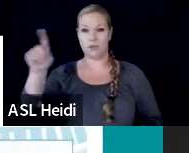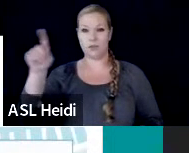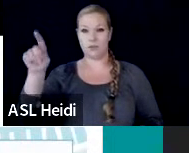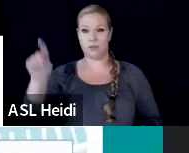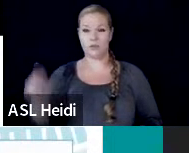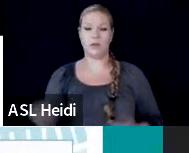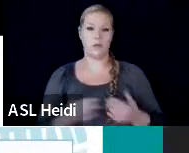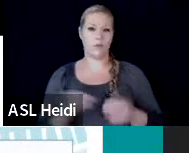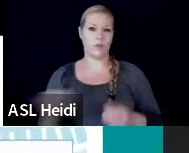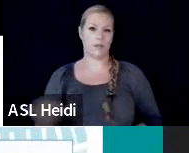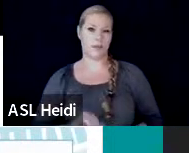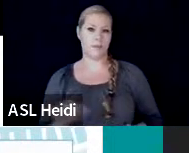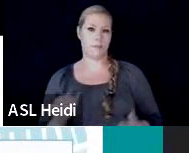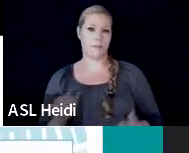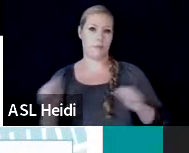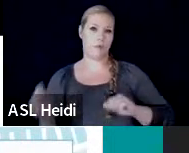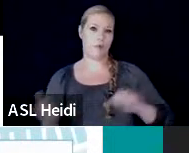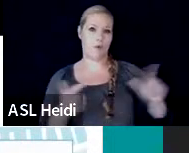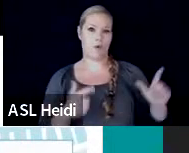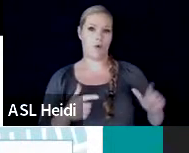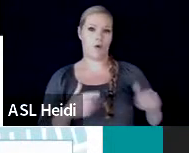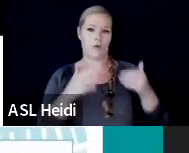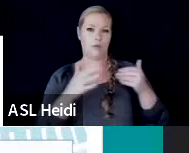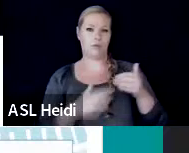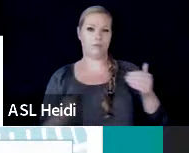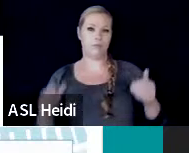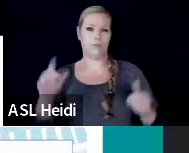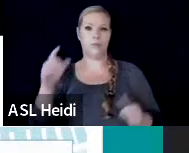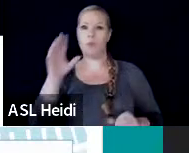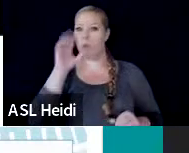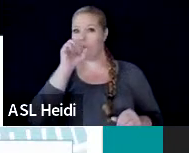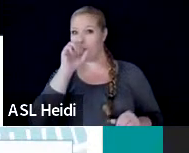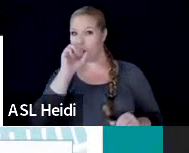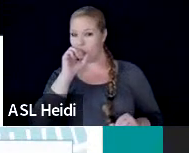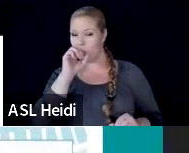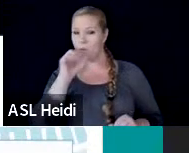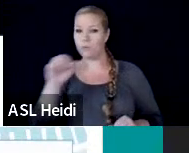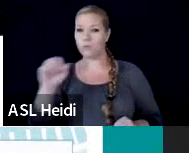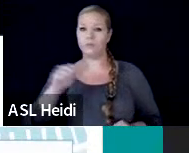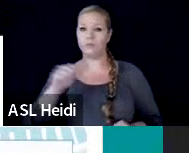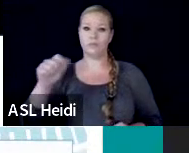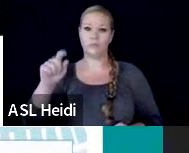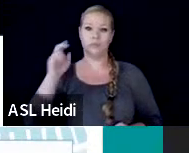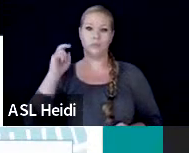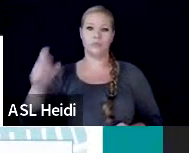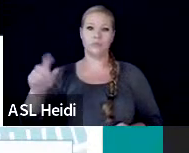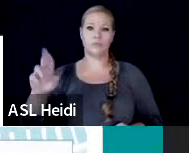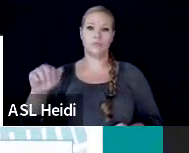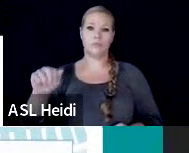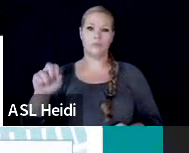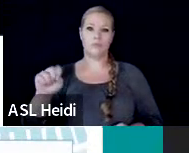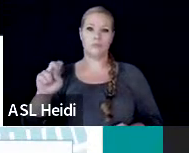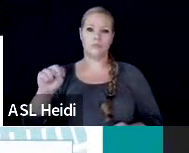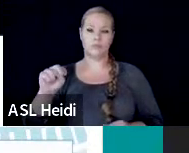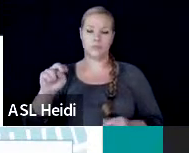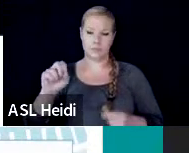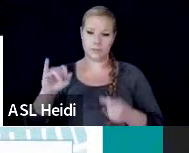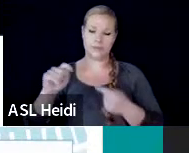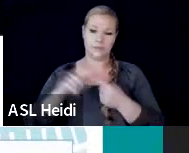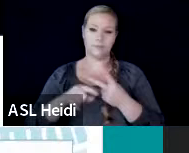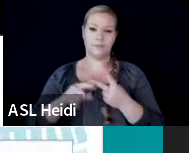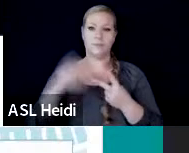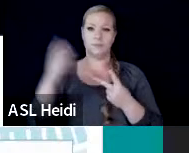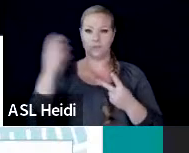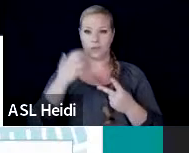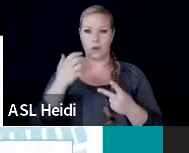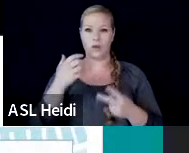these further slides. So orange is transit, the light rail portion of the transit. The dark orange